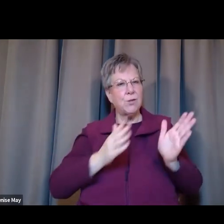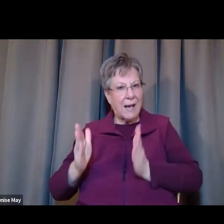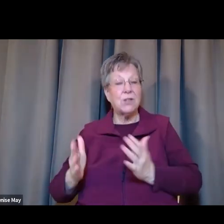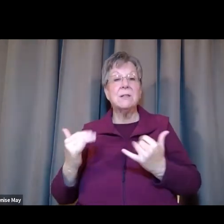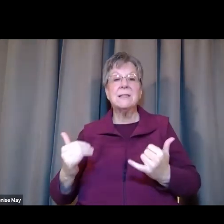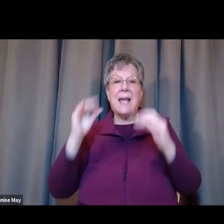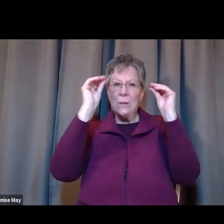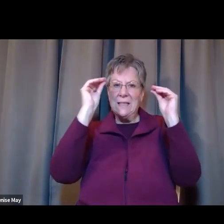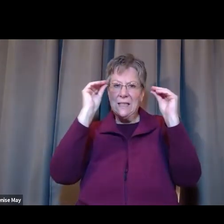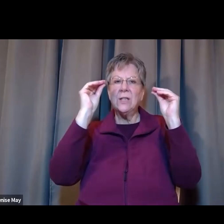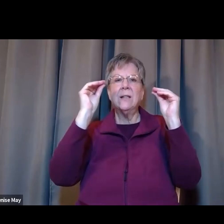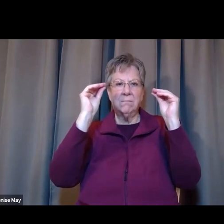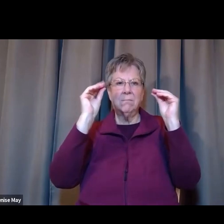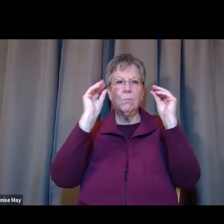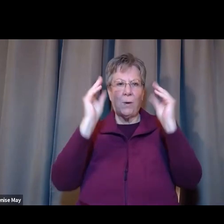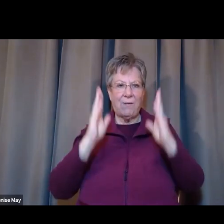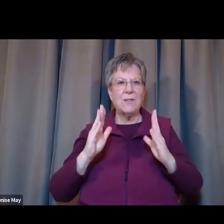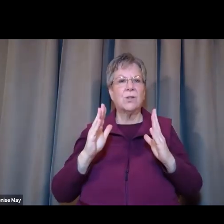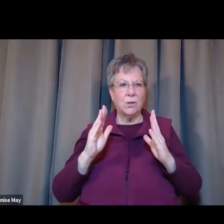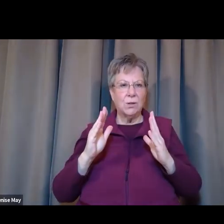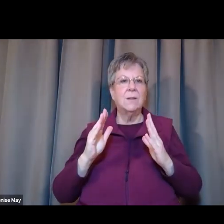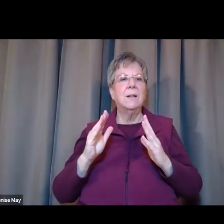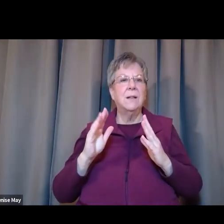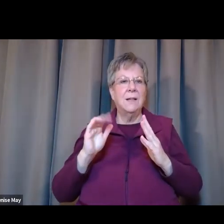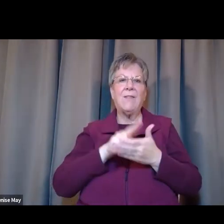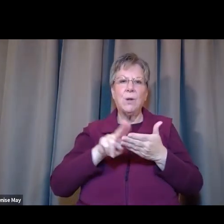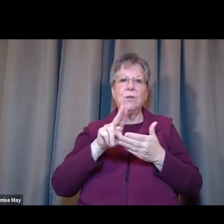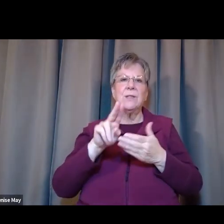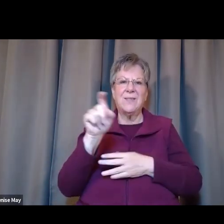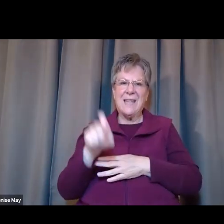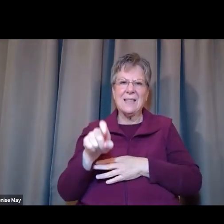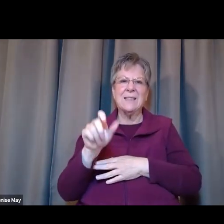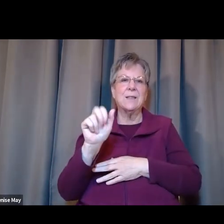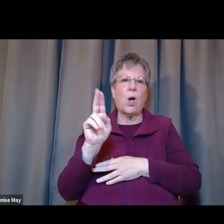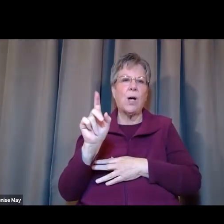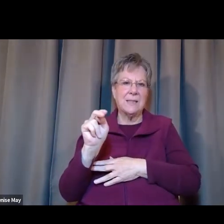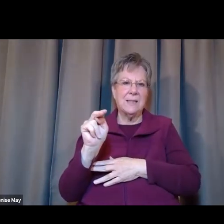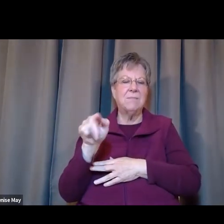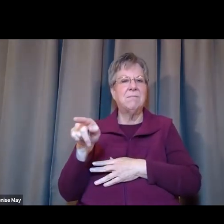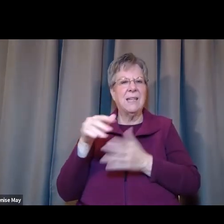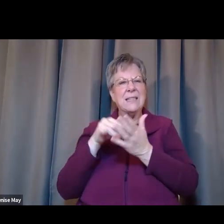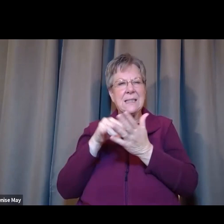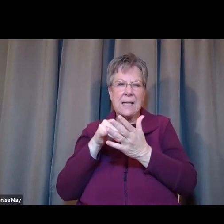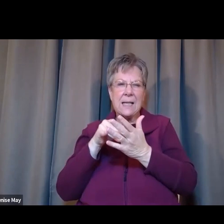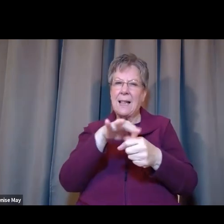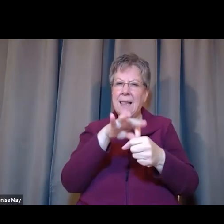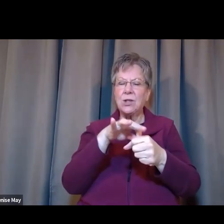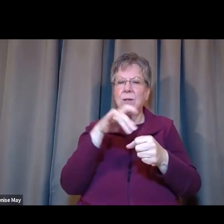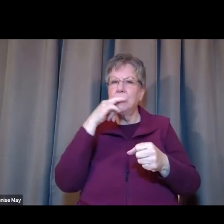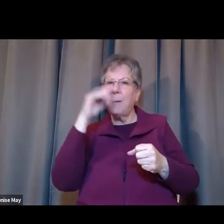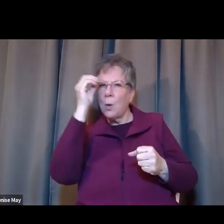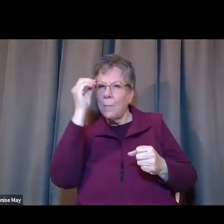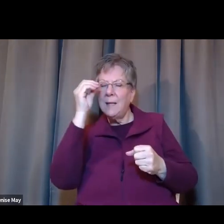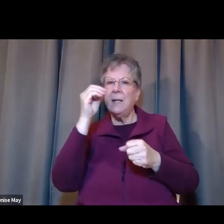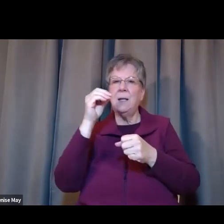and Frank C. Irwin Jr. Chair of State Politics at the University of Texas at Austin, where he studies elections, public opinion, and voting